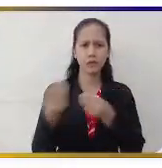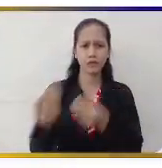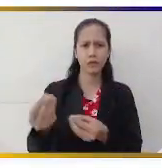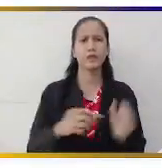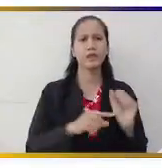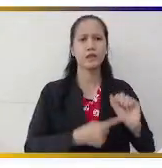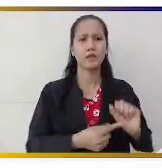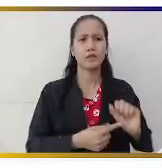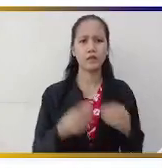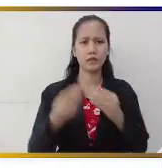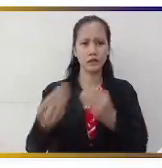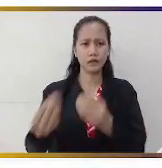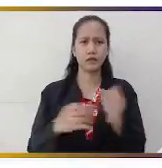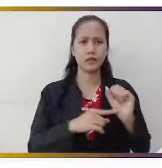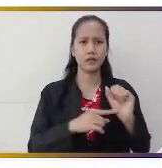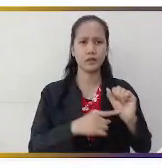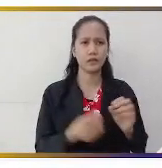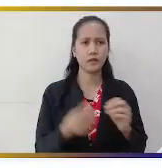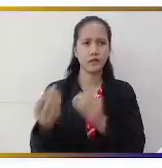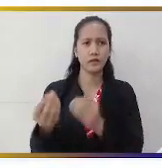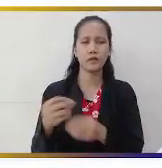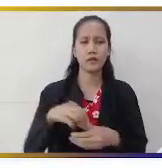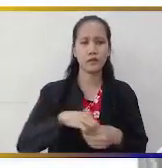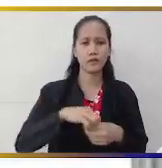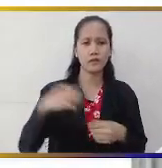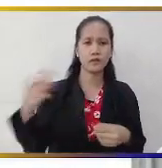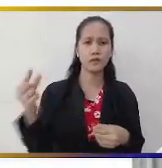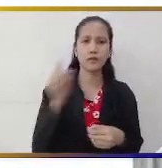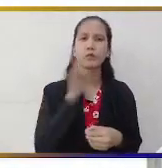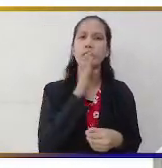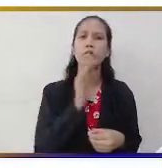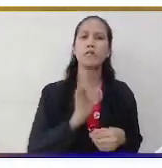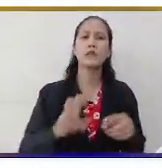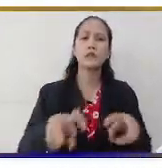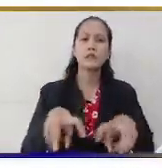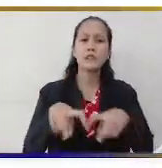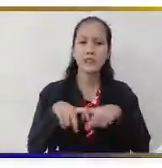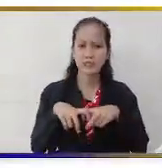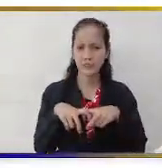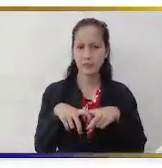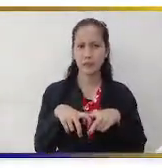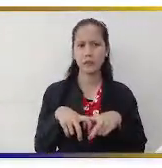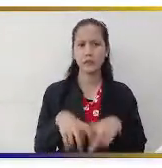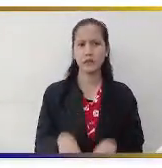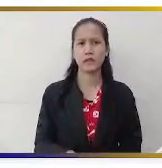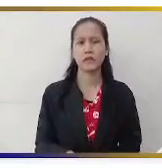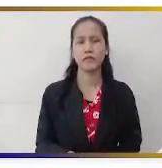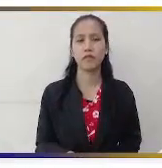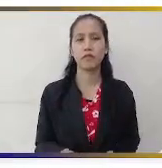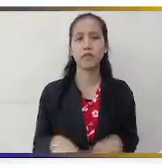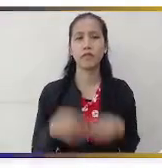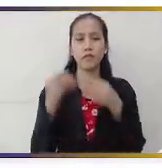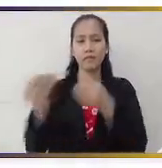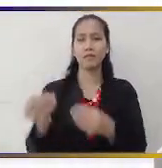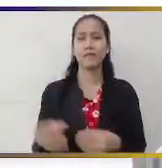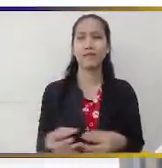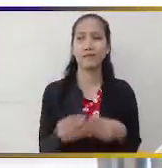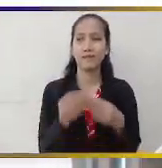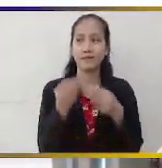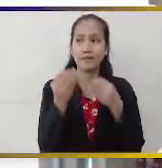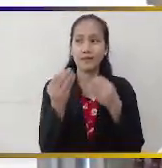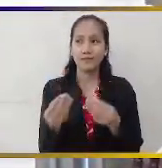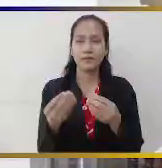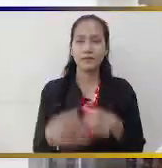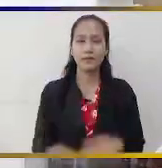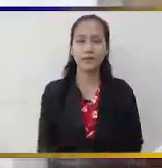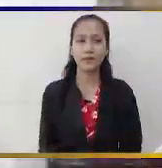giving. Quit being such a tightwad. Quit doing it sparingly. Give. Husband and wife, get together.